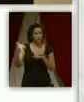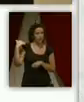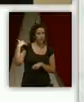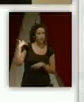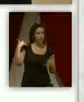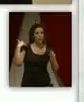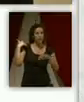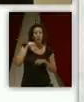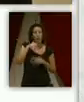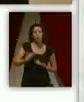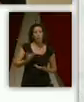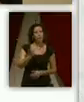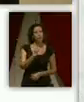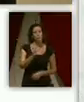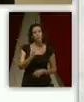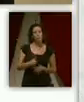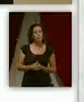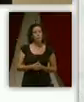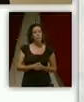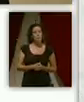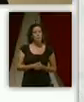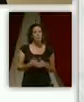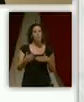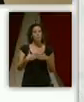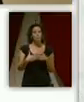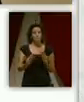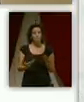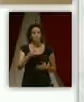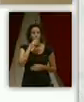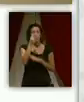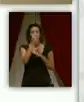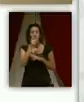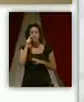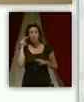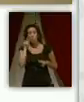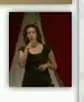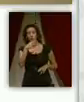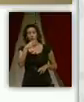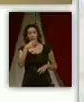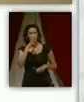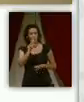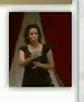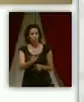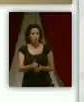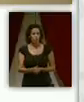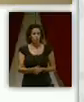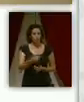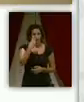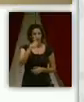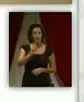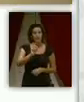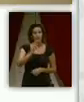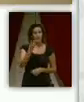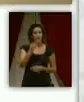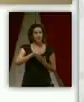latest iOS 7. No, they haven't. Why? Because the visual design, it really